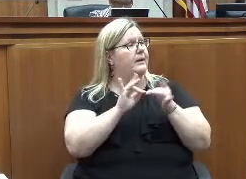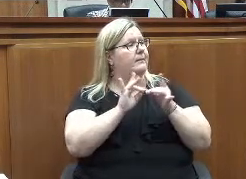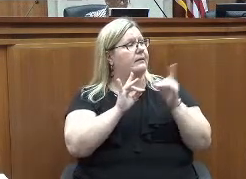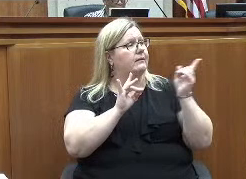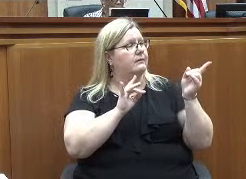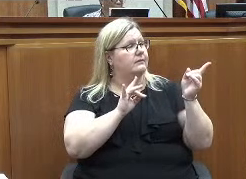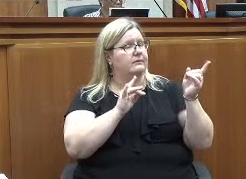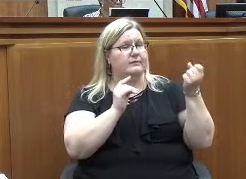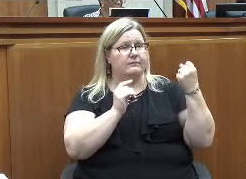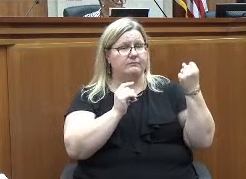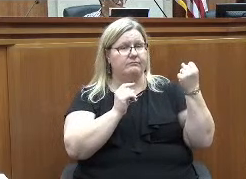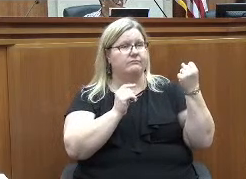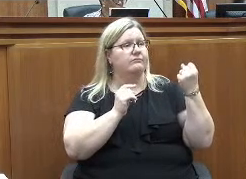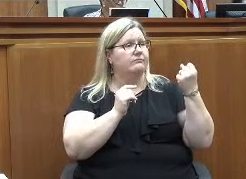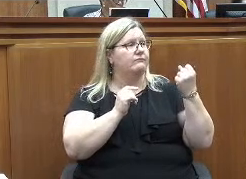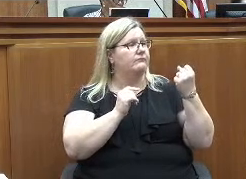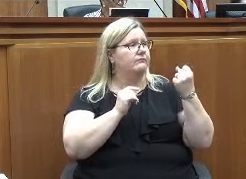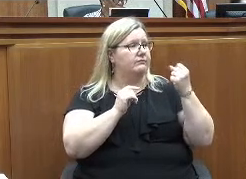sir.